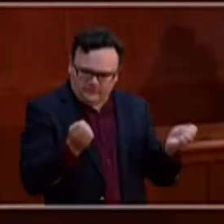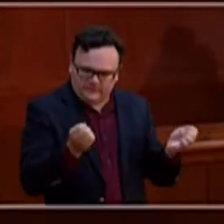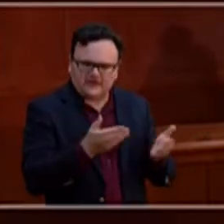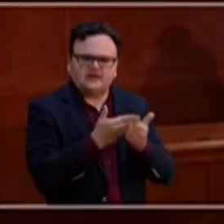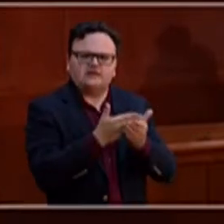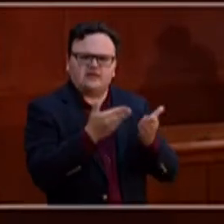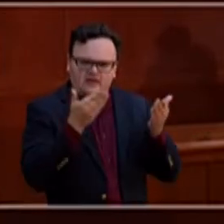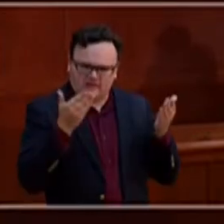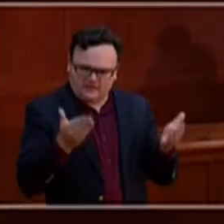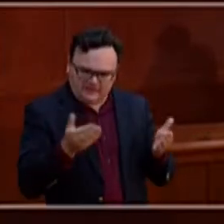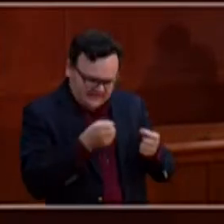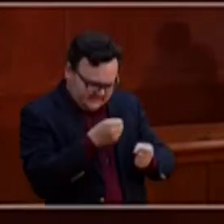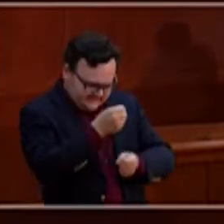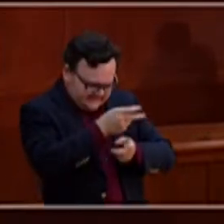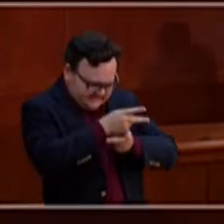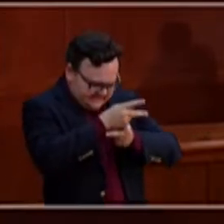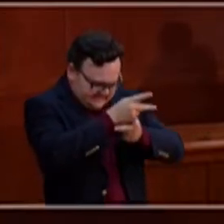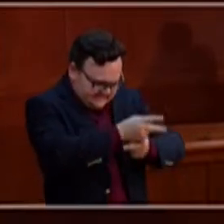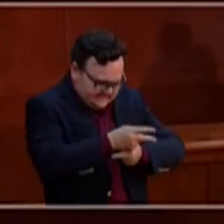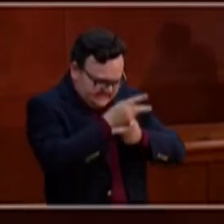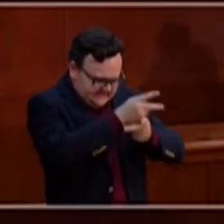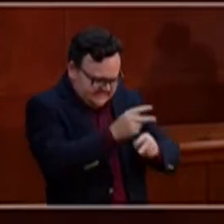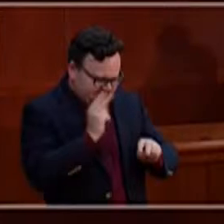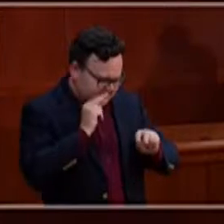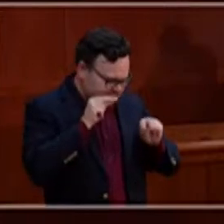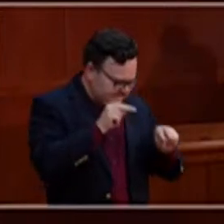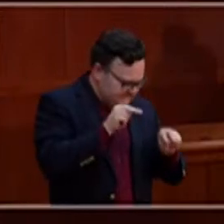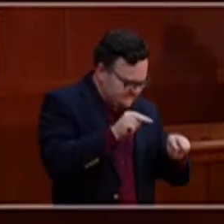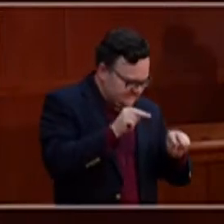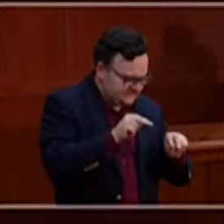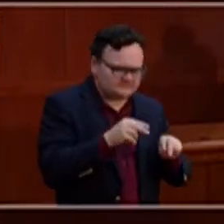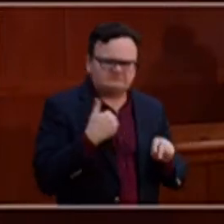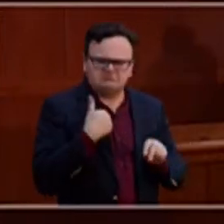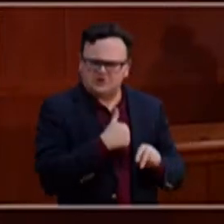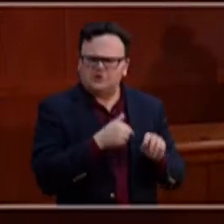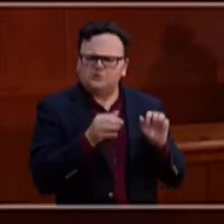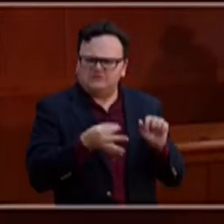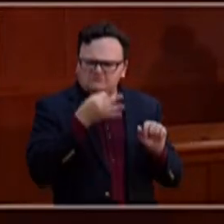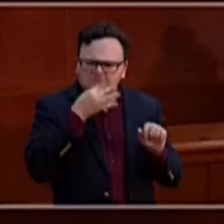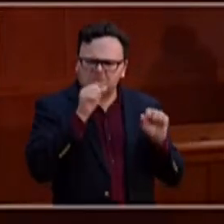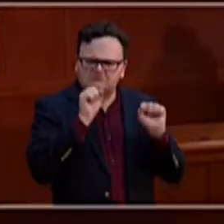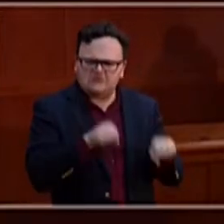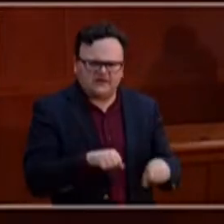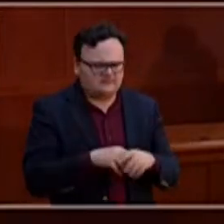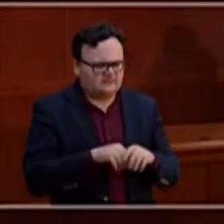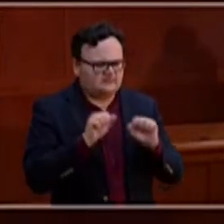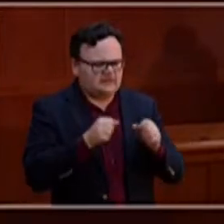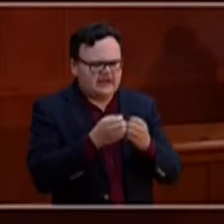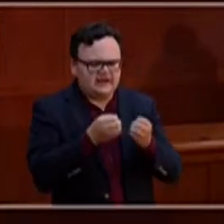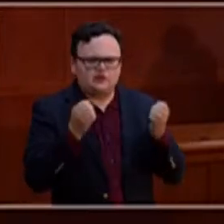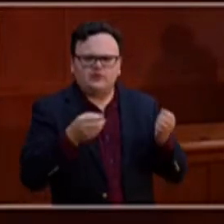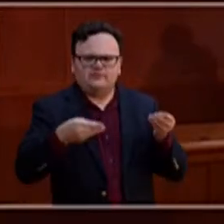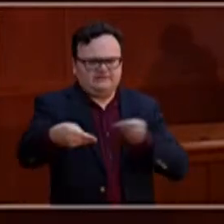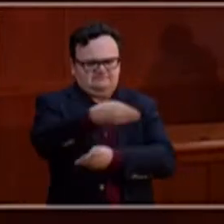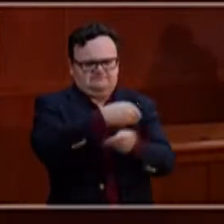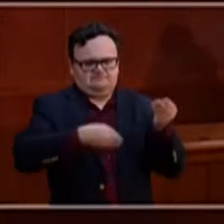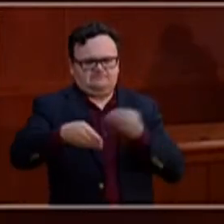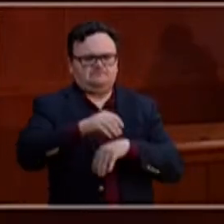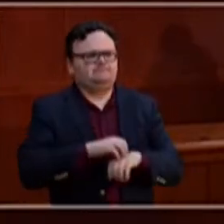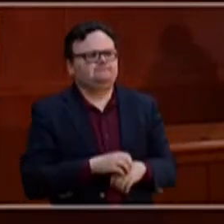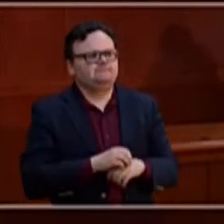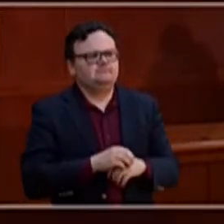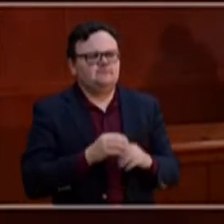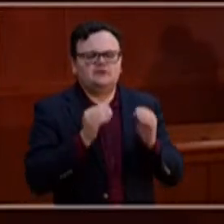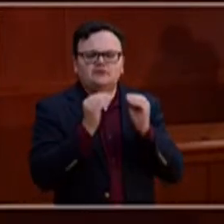take care of that degree of acuity that a patient may have. So we can move that around, we can open up additional